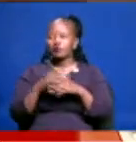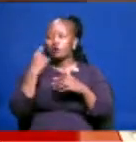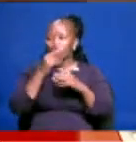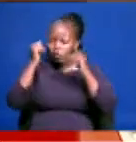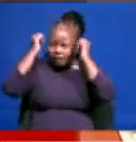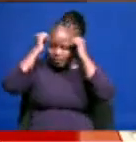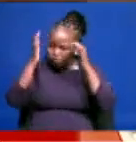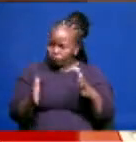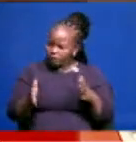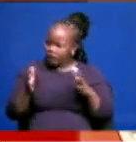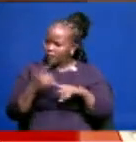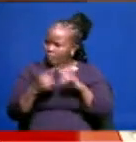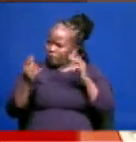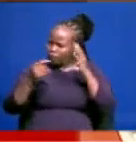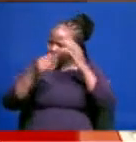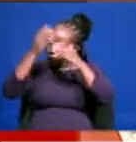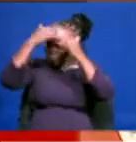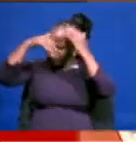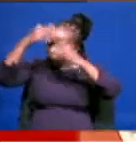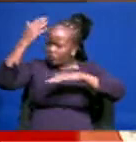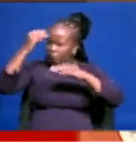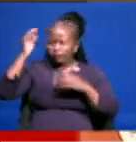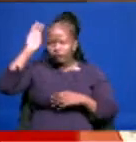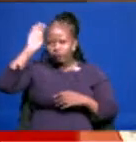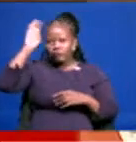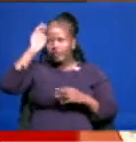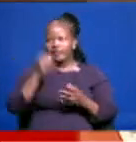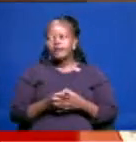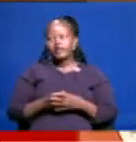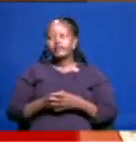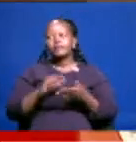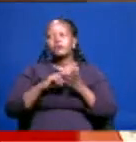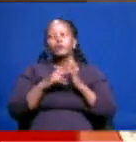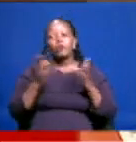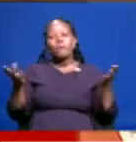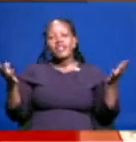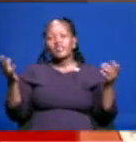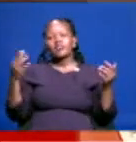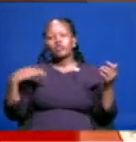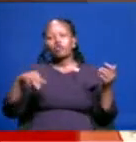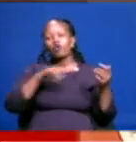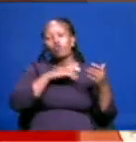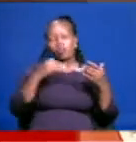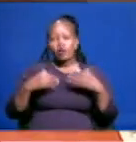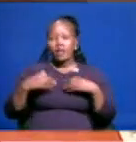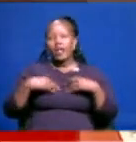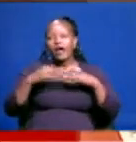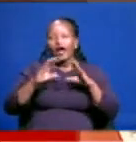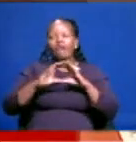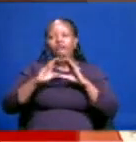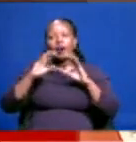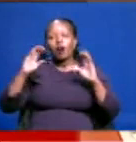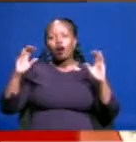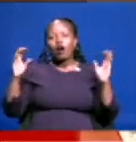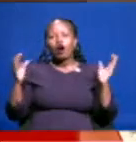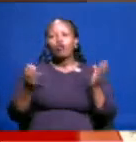from University of Eldoret. Mm-hmm. So indeed, we are producing global leaders. Mm-hmm.